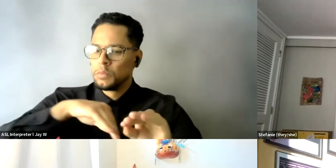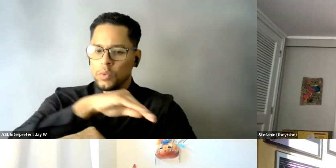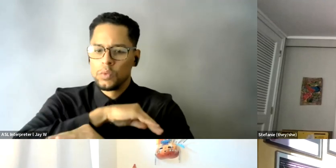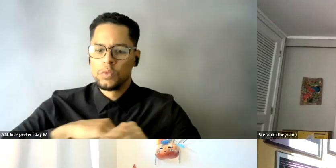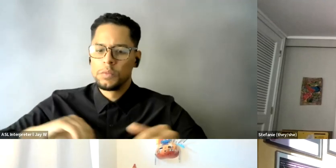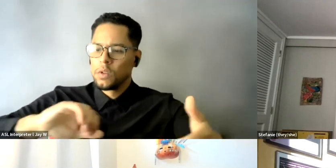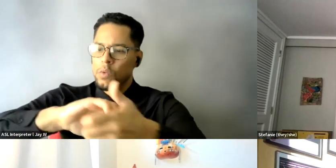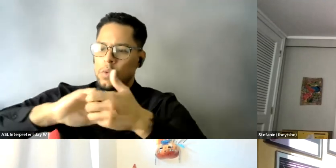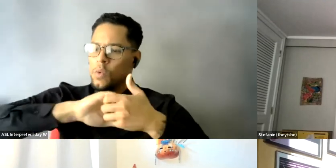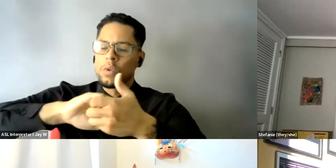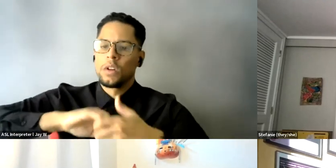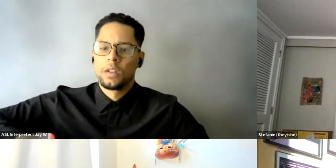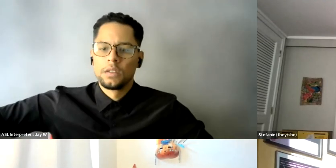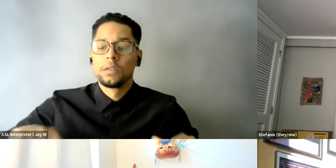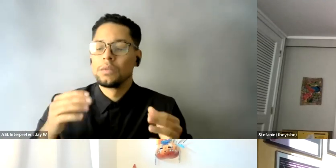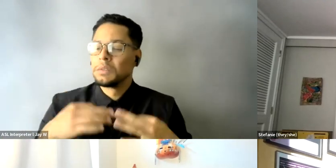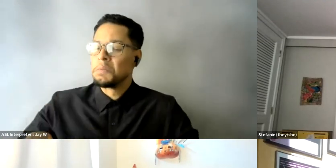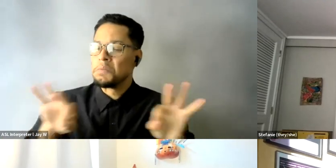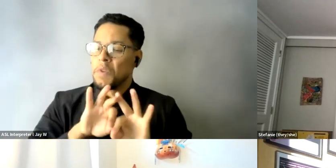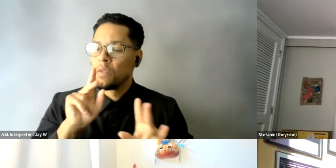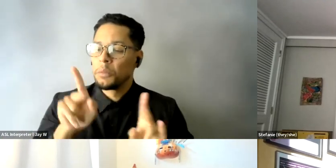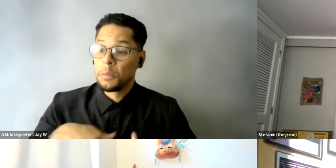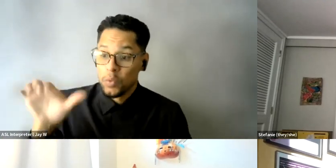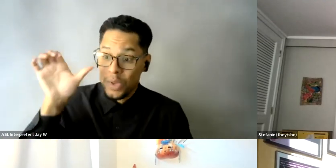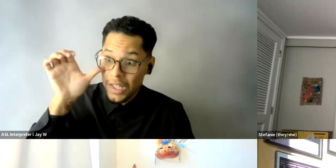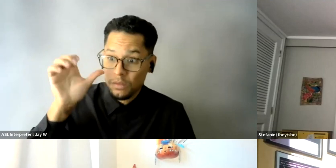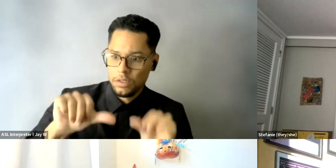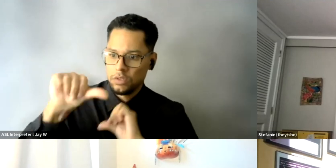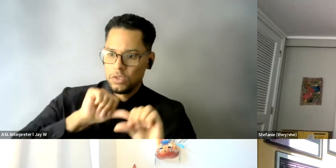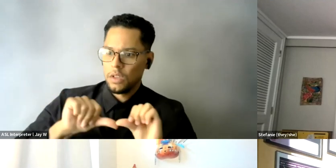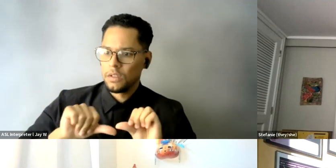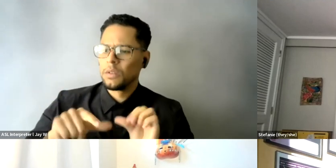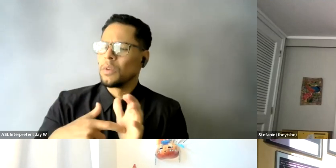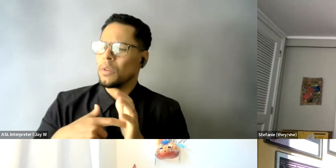able to hear each other, there's like a level of,